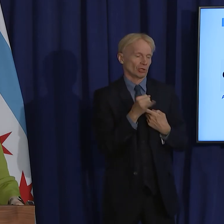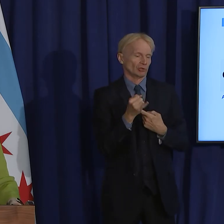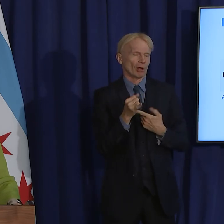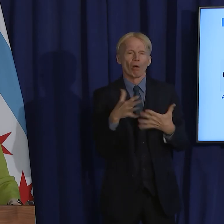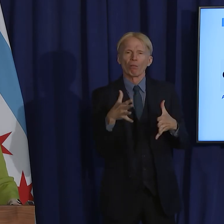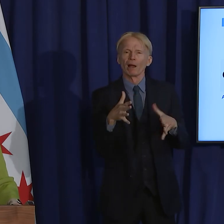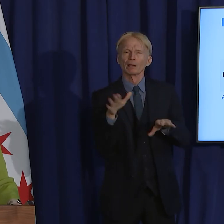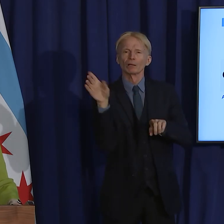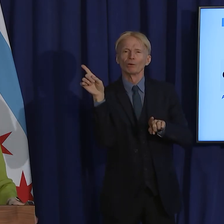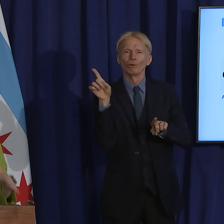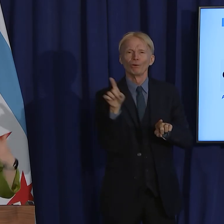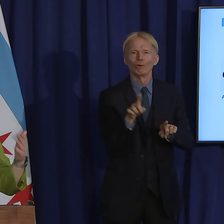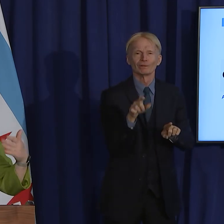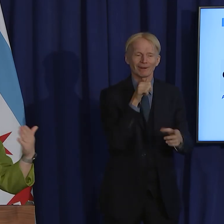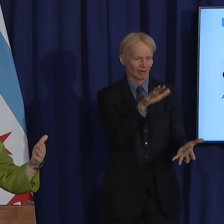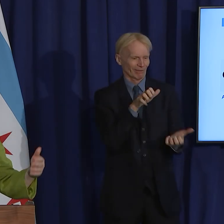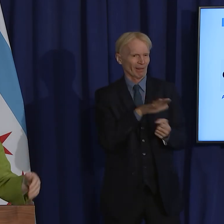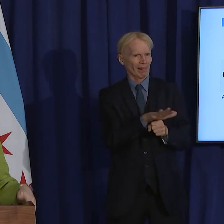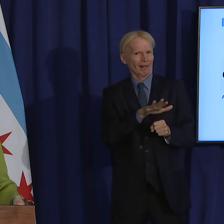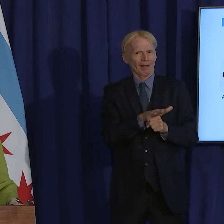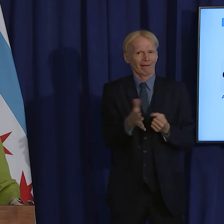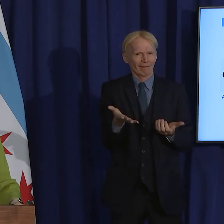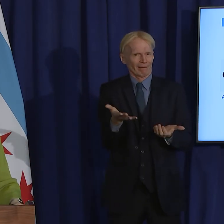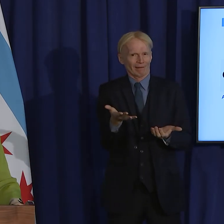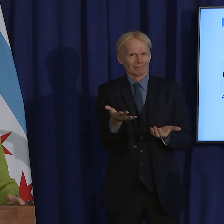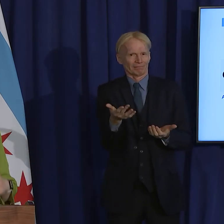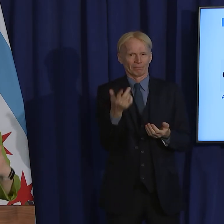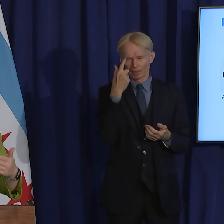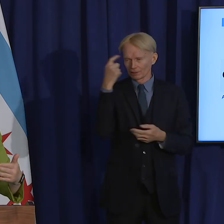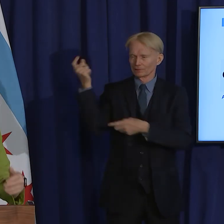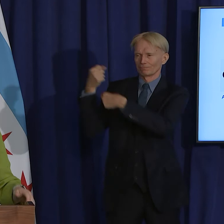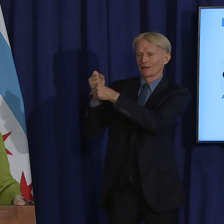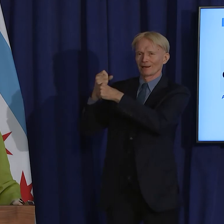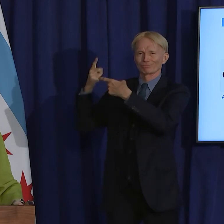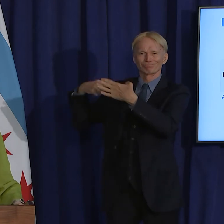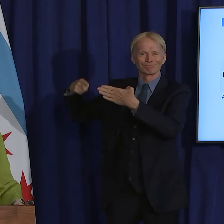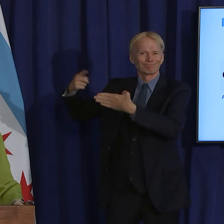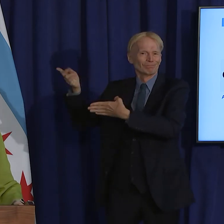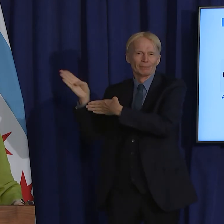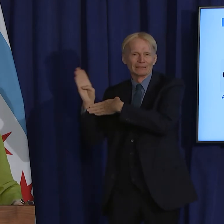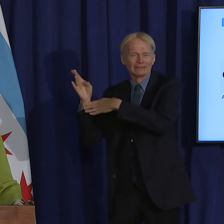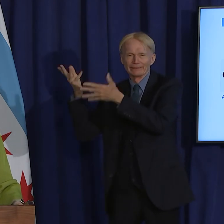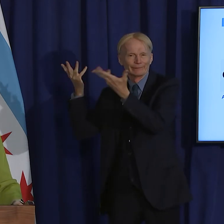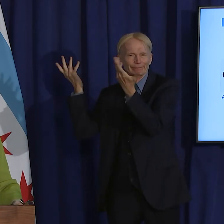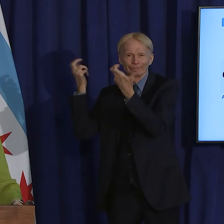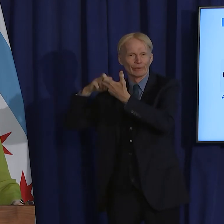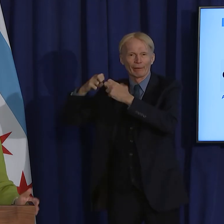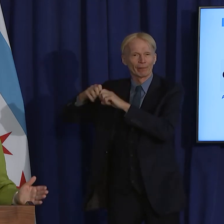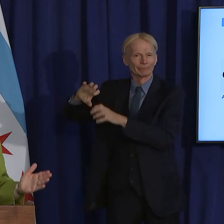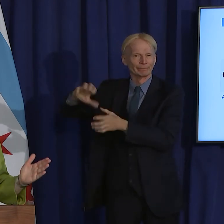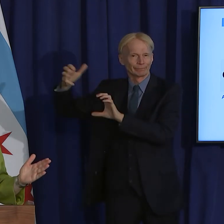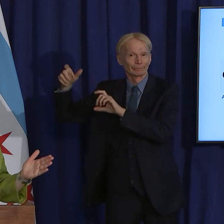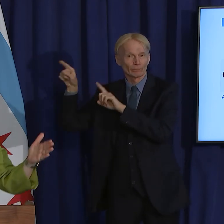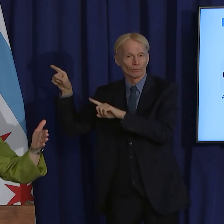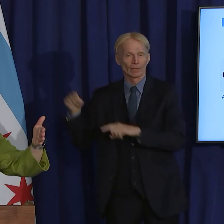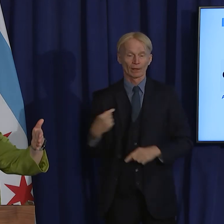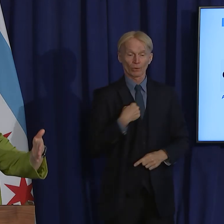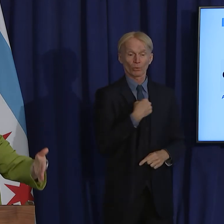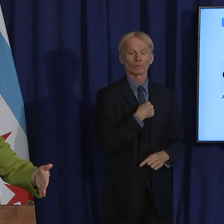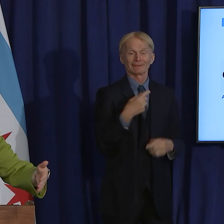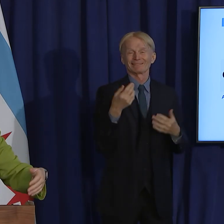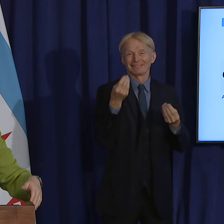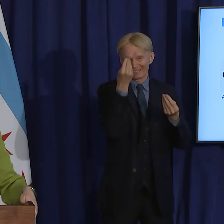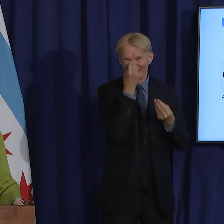Johnson we were receiving because of some of the manufacturing problems. So just to give you some perspective on this, we had received